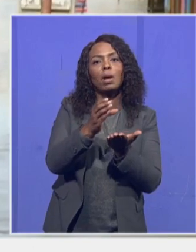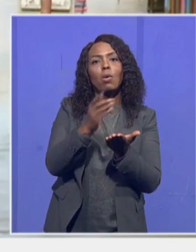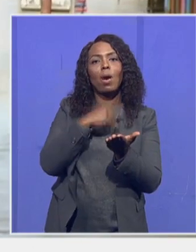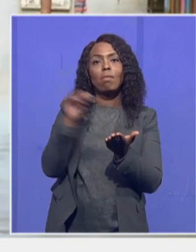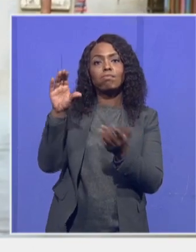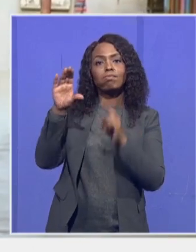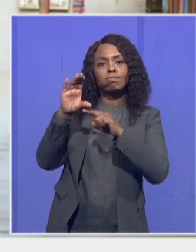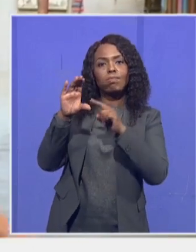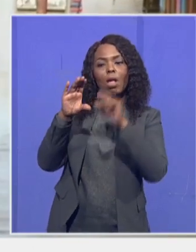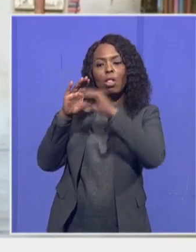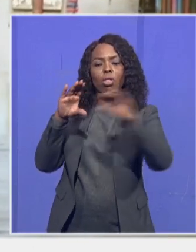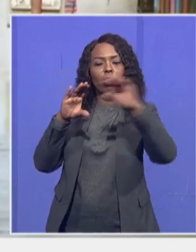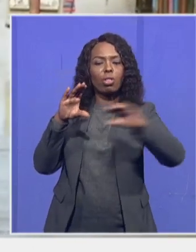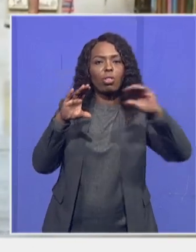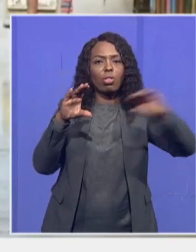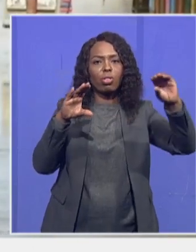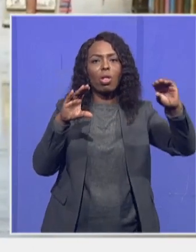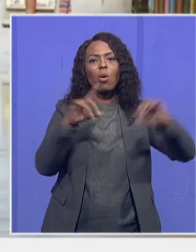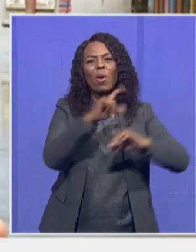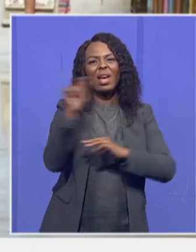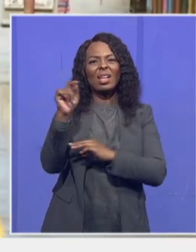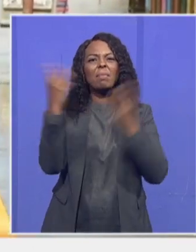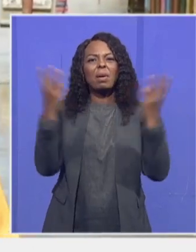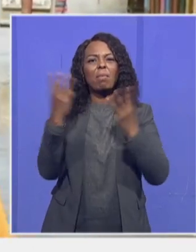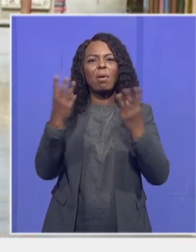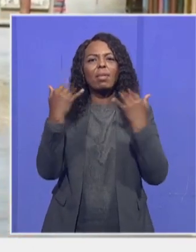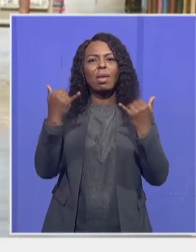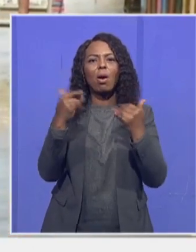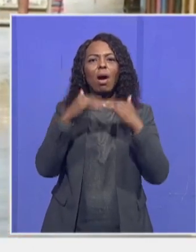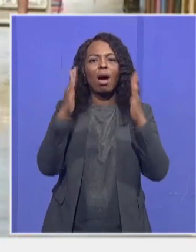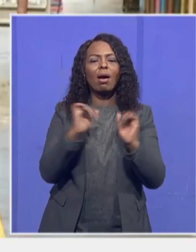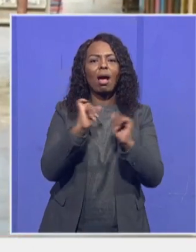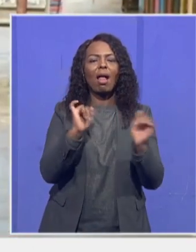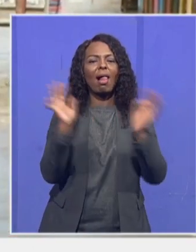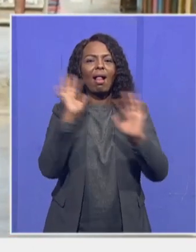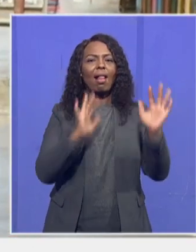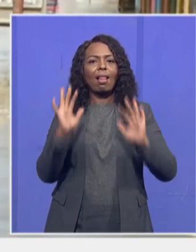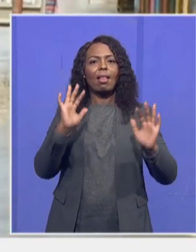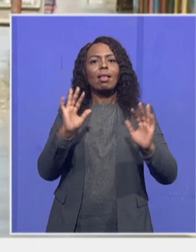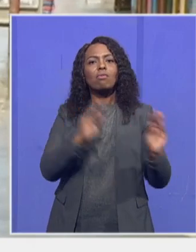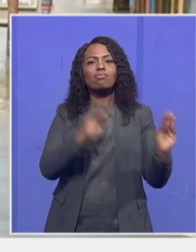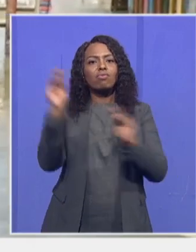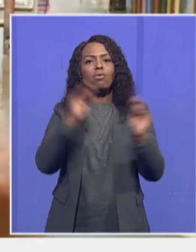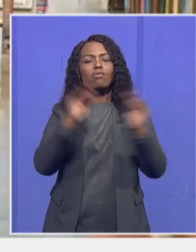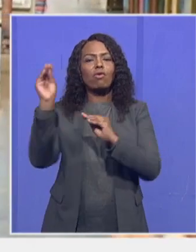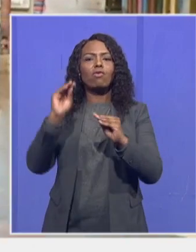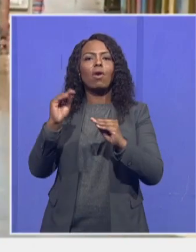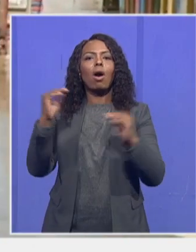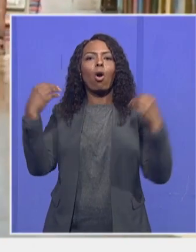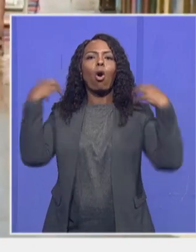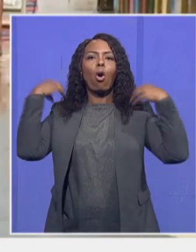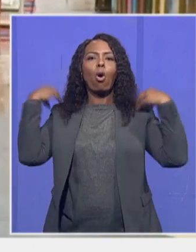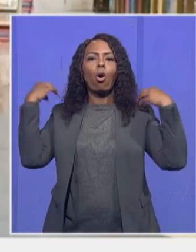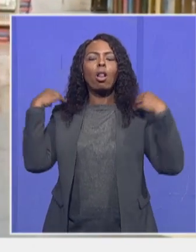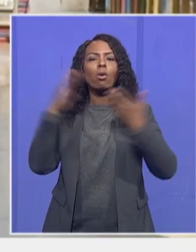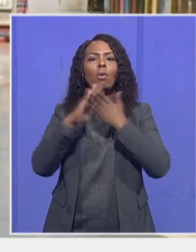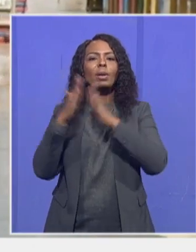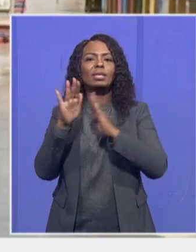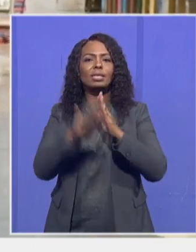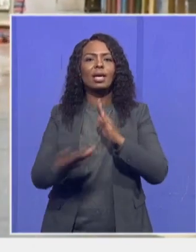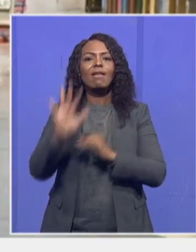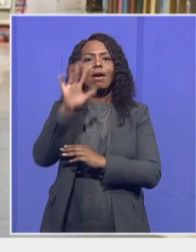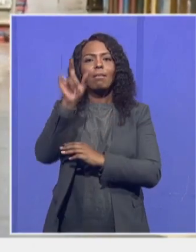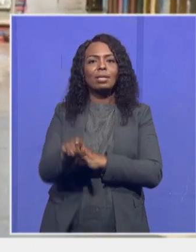over 100 people, if I'm not mistaken, were displaced and taken to community halls, and over 5 people were declared